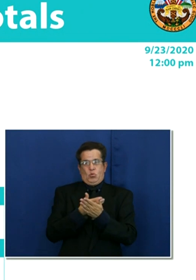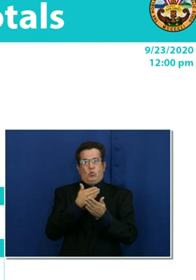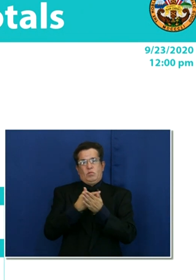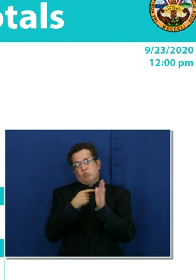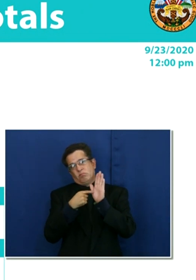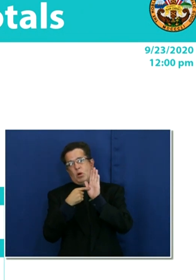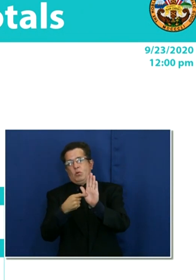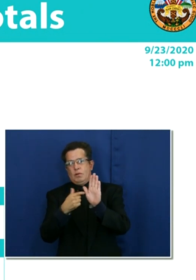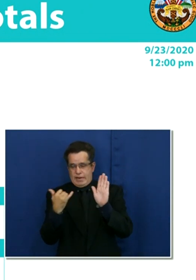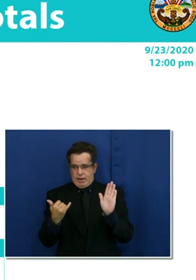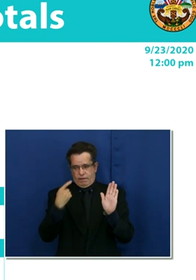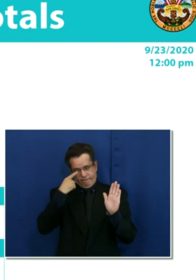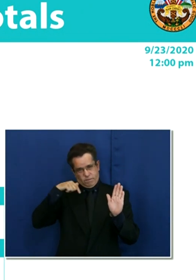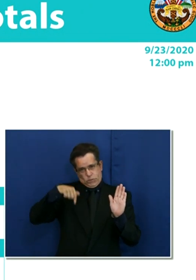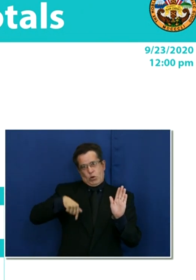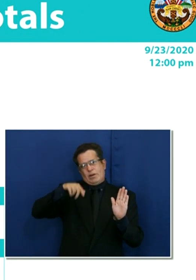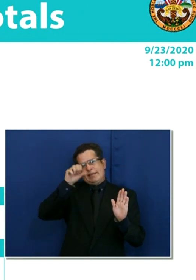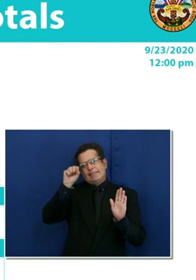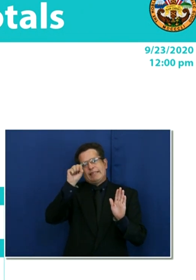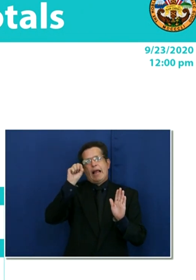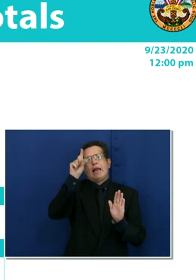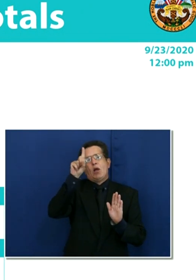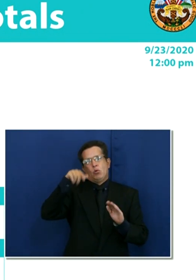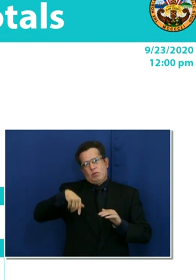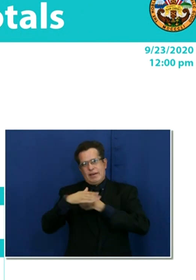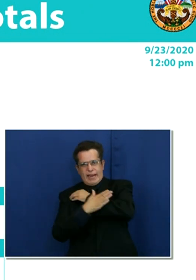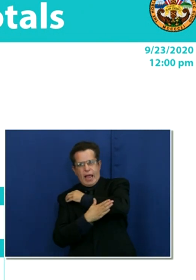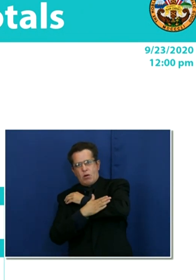case count for San Diego County is